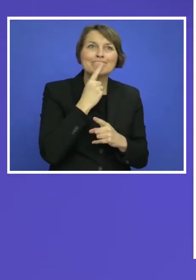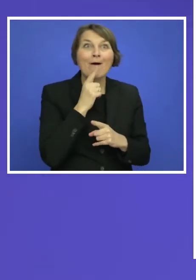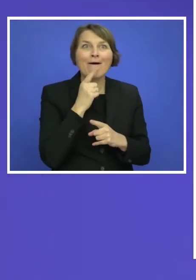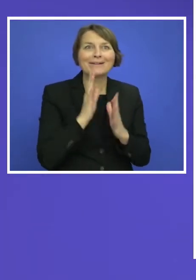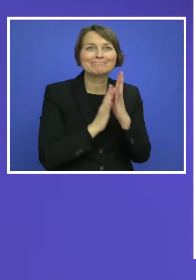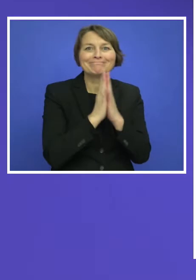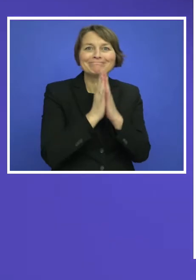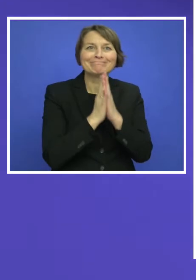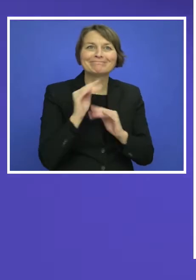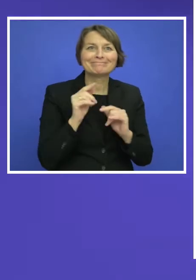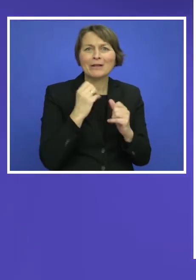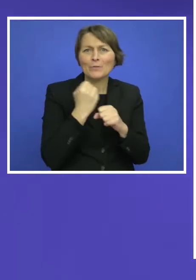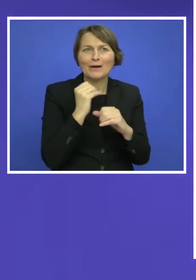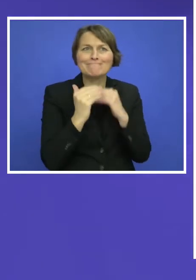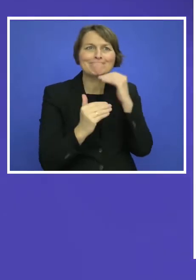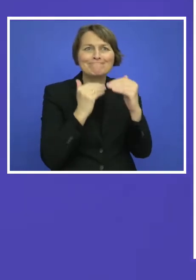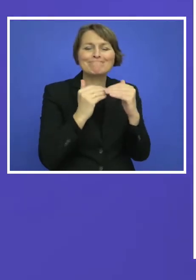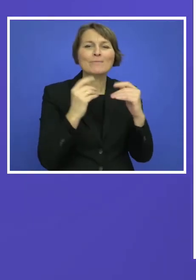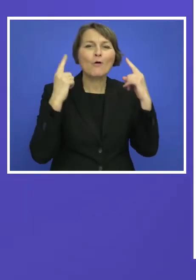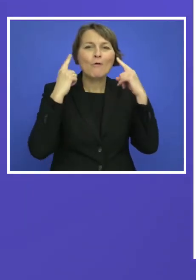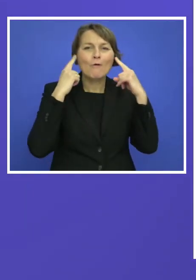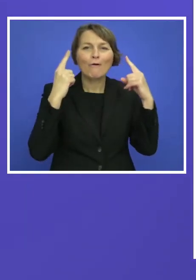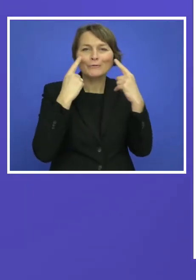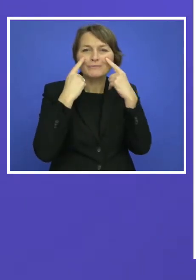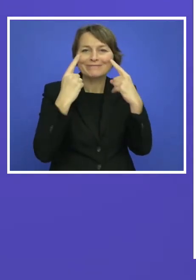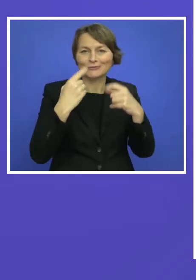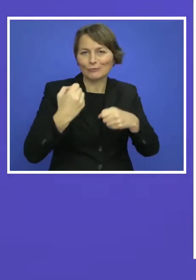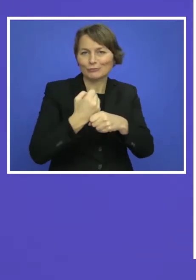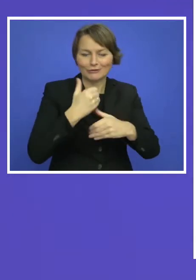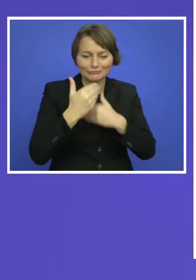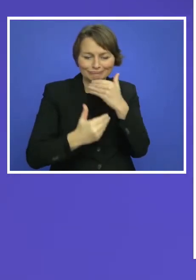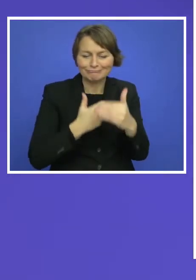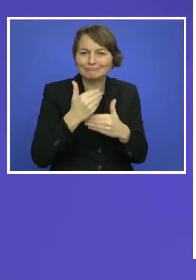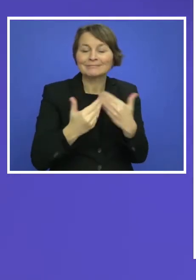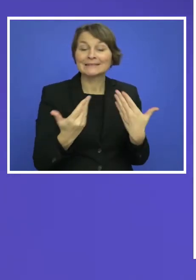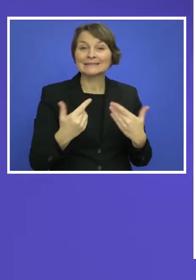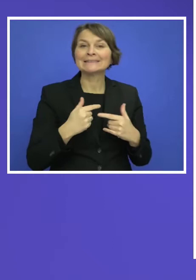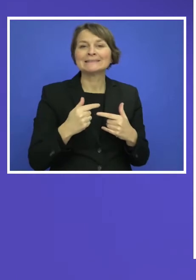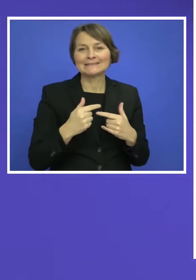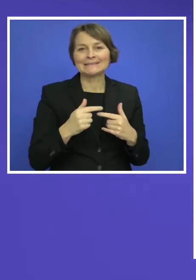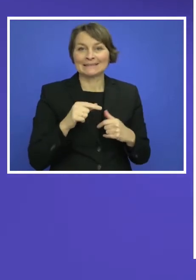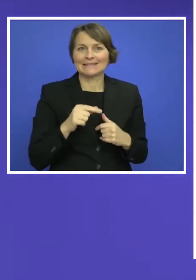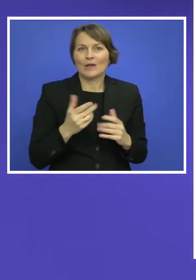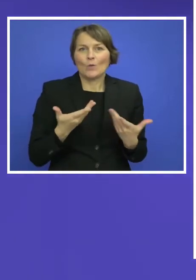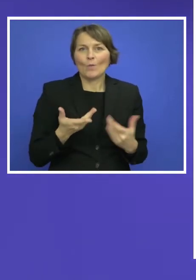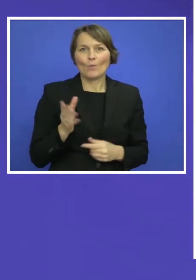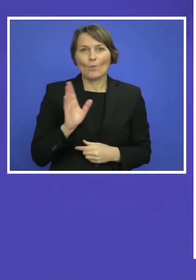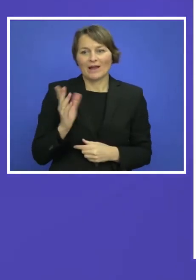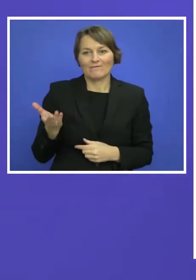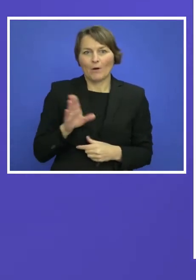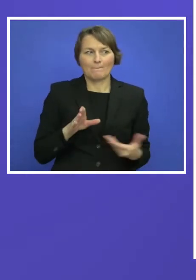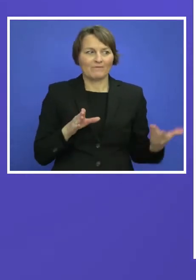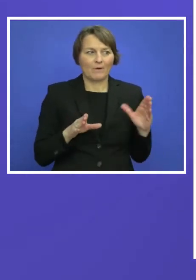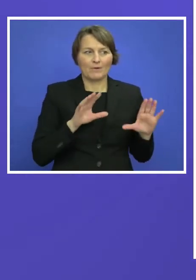in audiovisual production in basis of the context of their country. Anyhow, there is